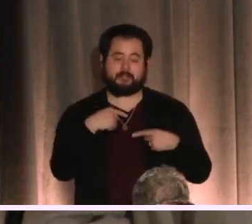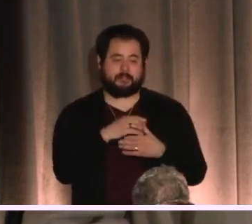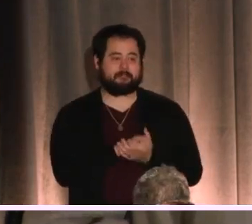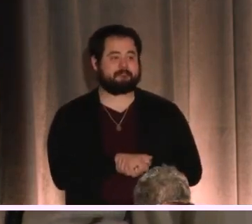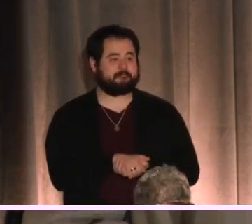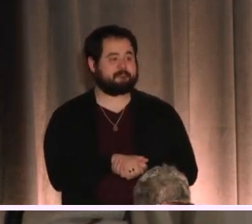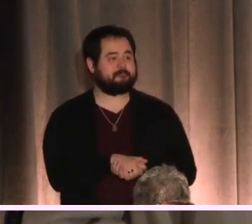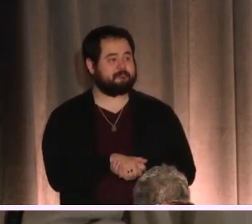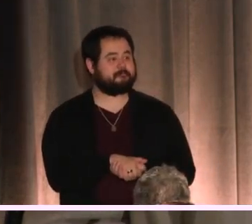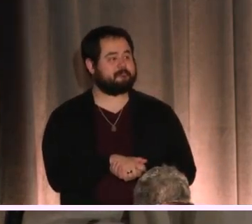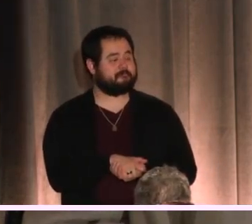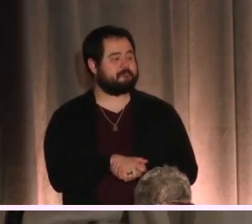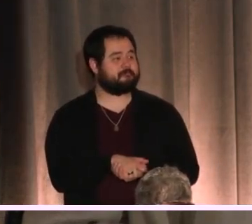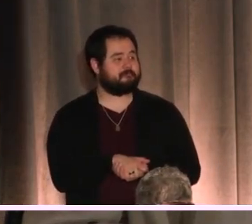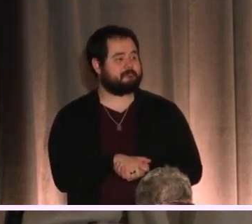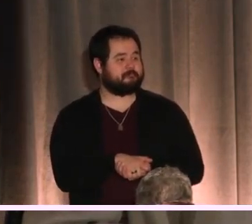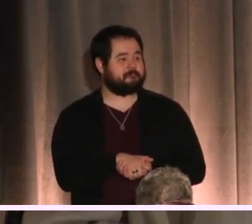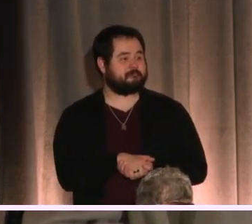committing